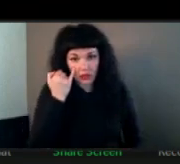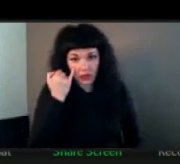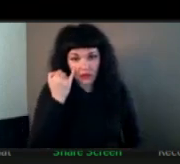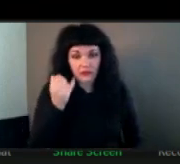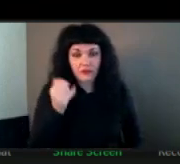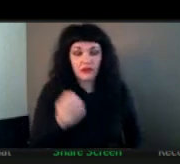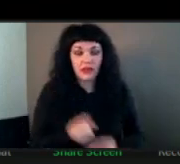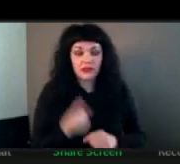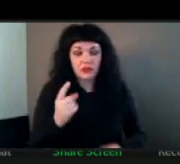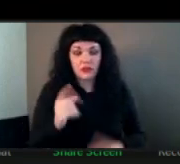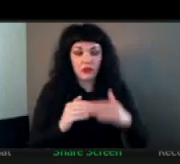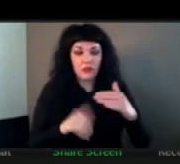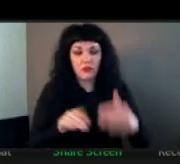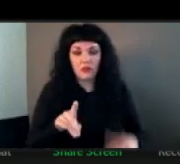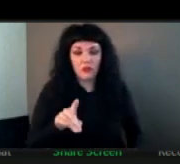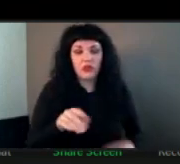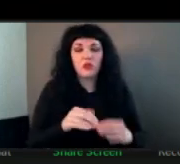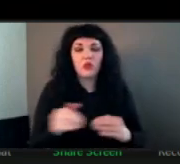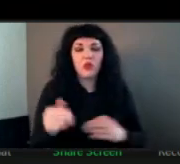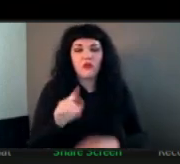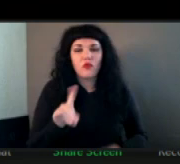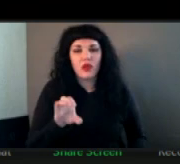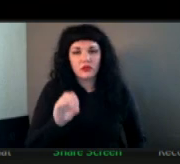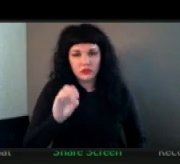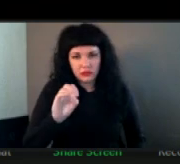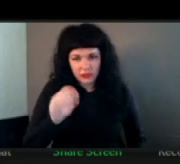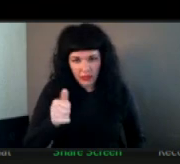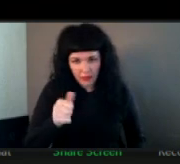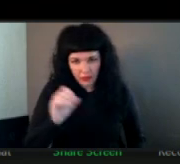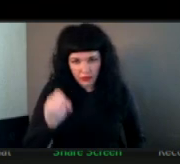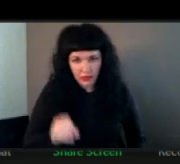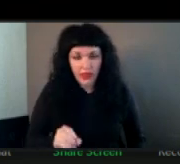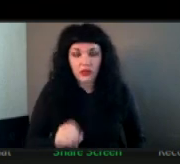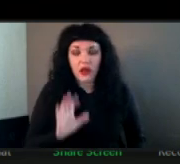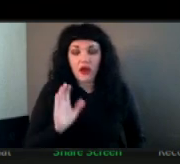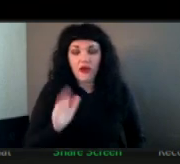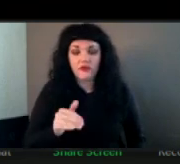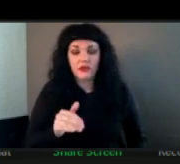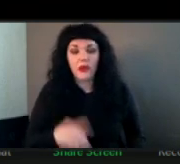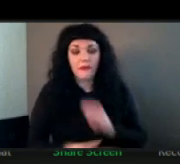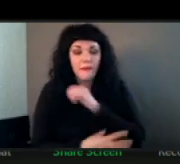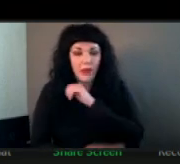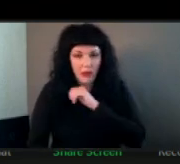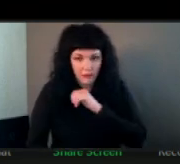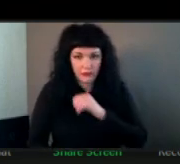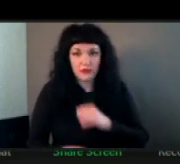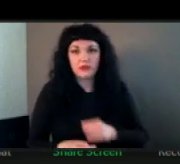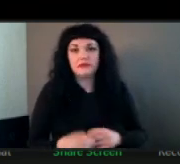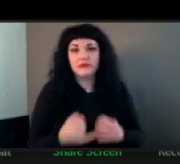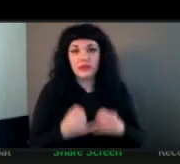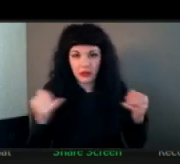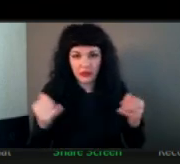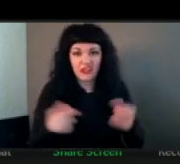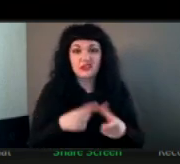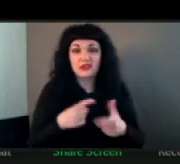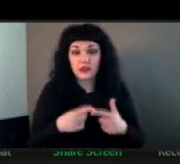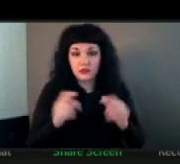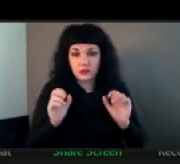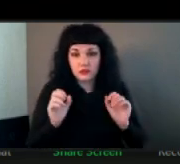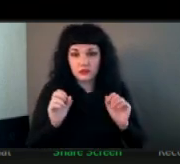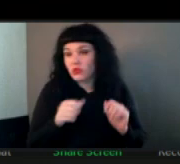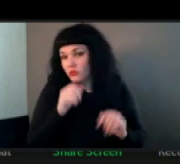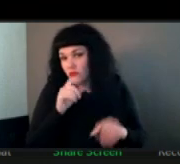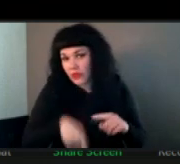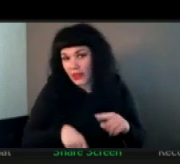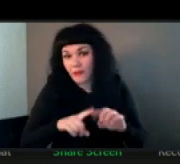poverty guidelines, you won't qualify. But if you were, and you're paying consistently, yes, you do qualify to file for